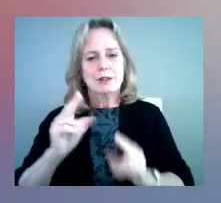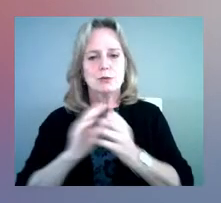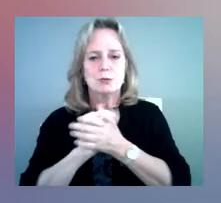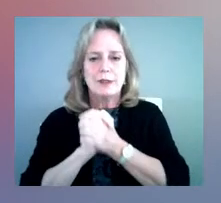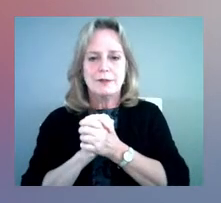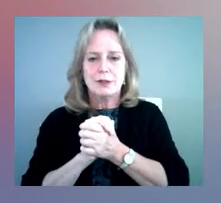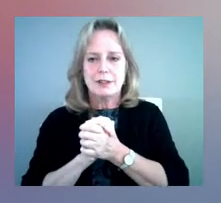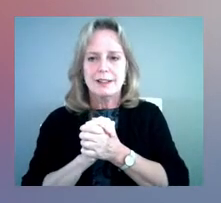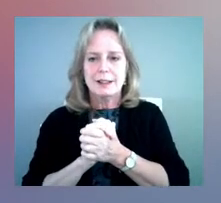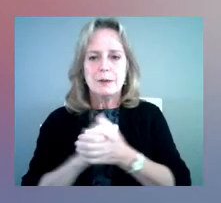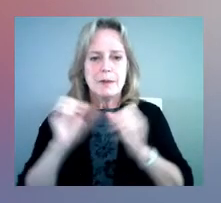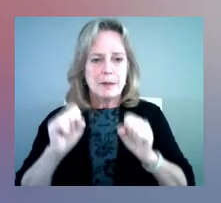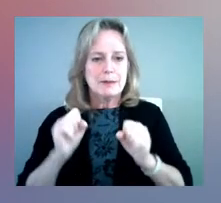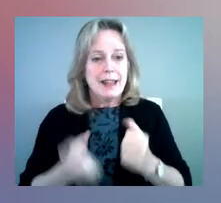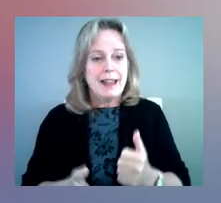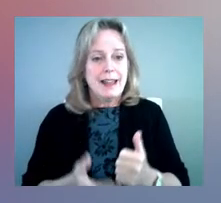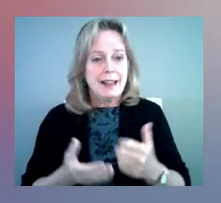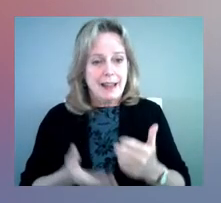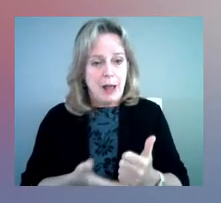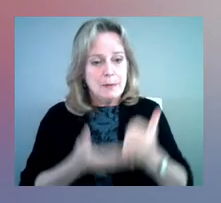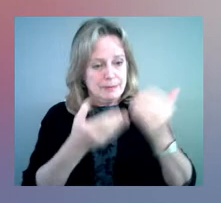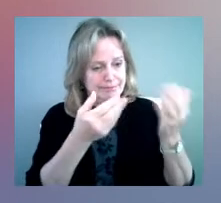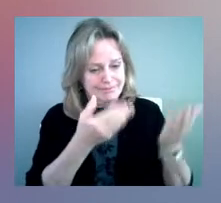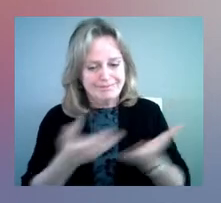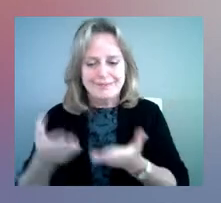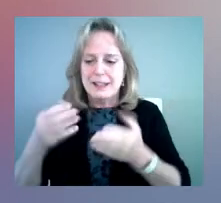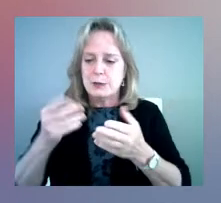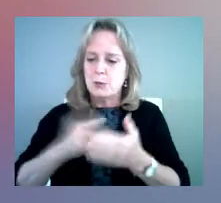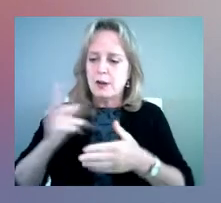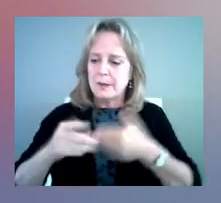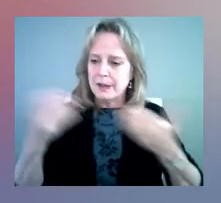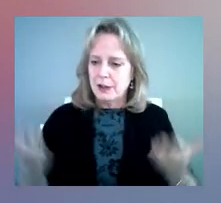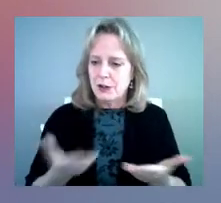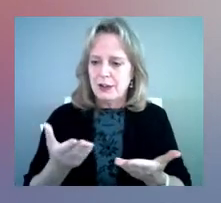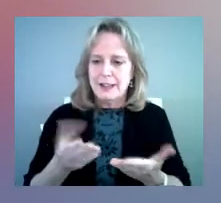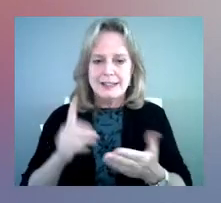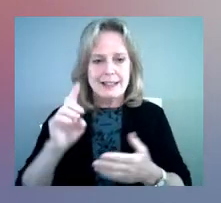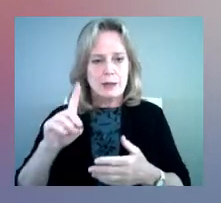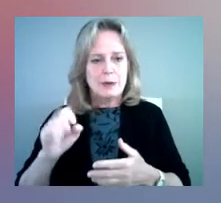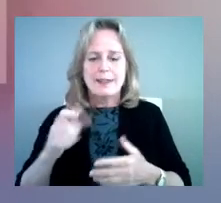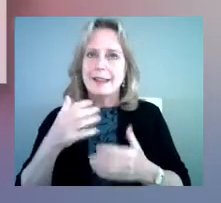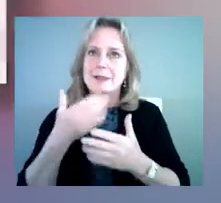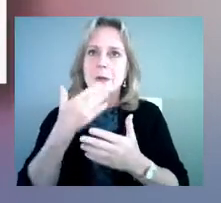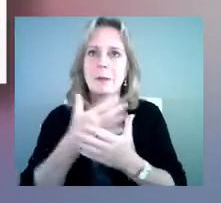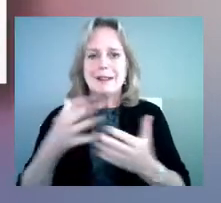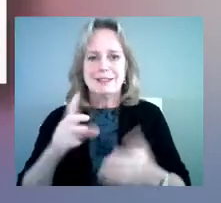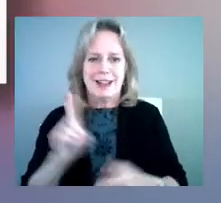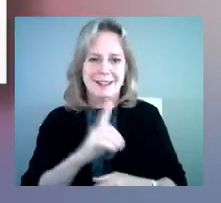I am to be able to help carry out this program here in Delaware. Thank you so much again, Dolly.